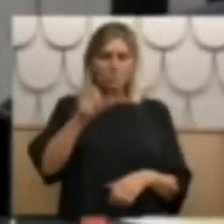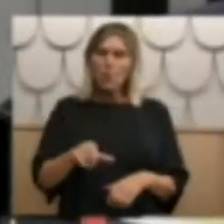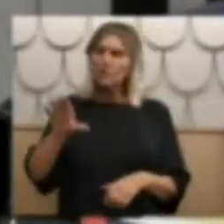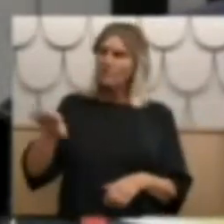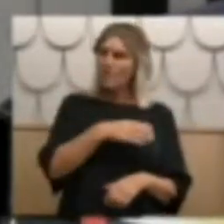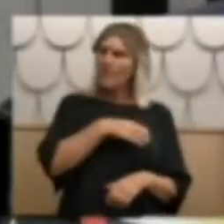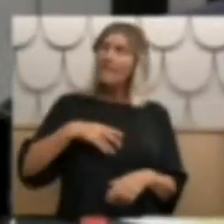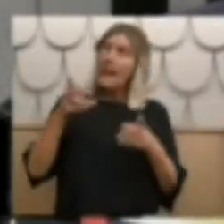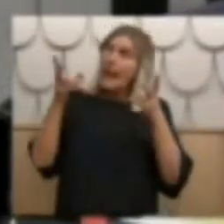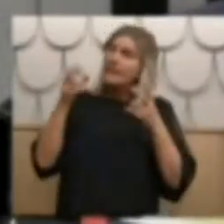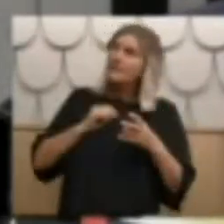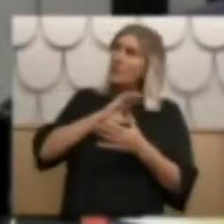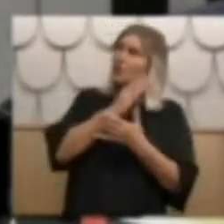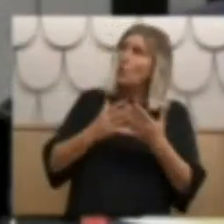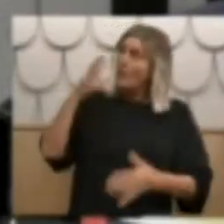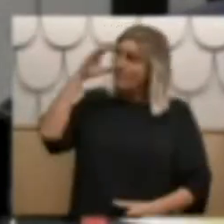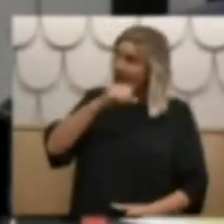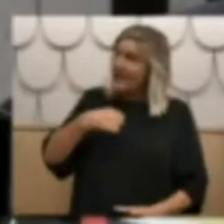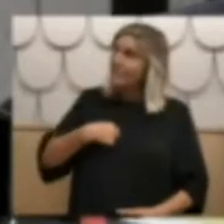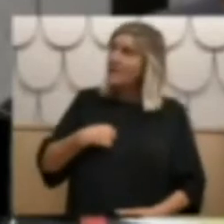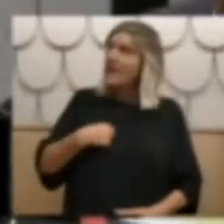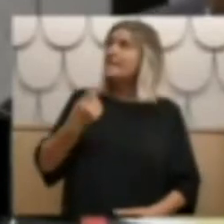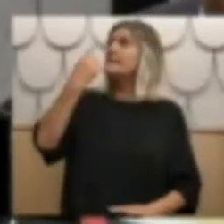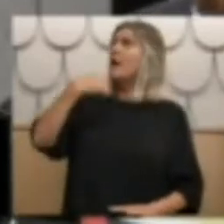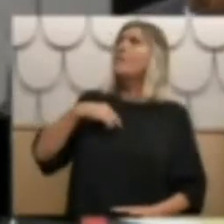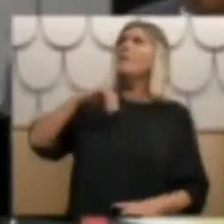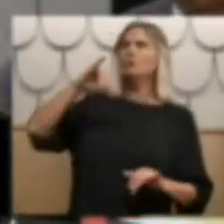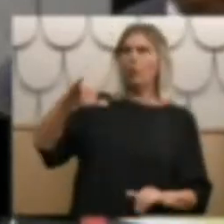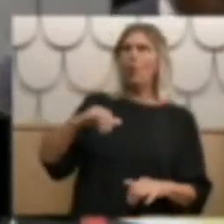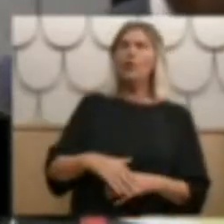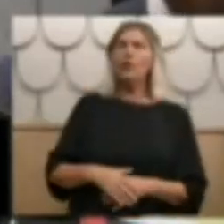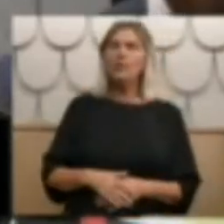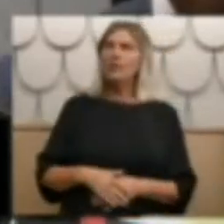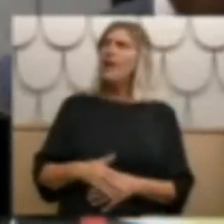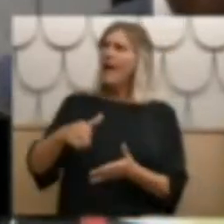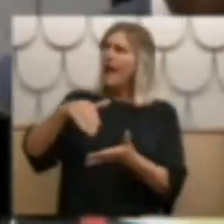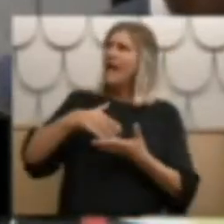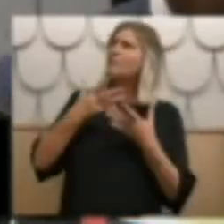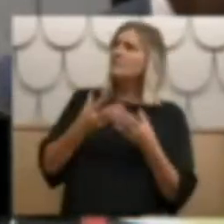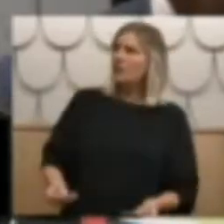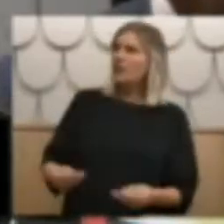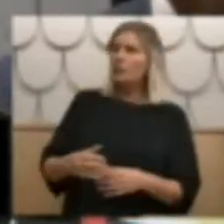believe you and say that was really wrong. That is a hugely healing process.